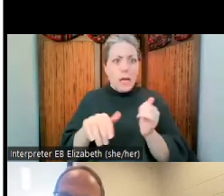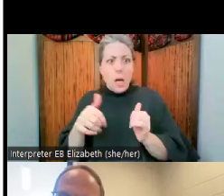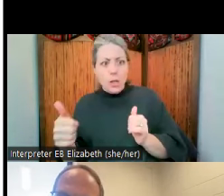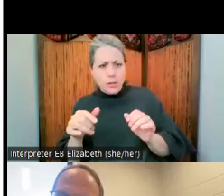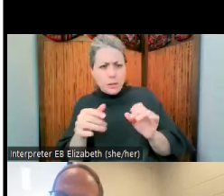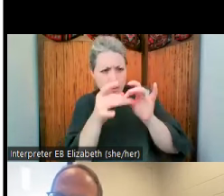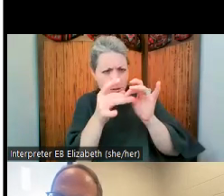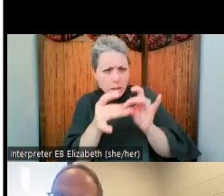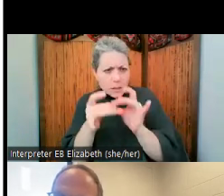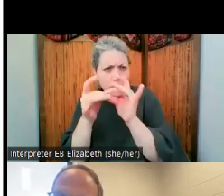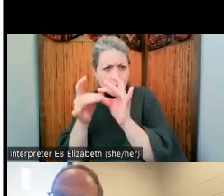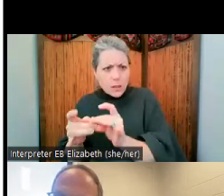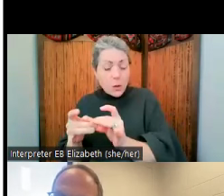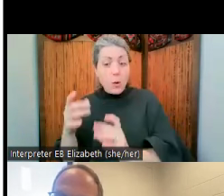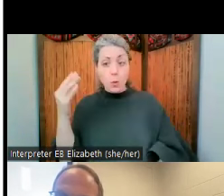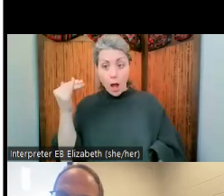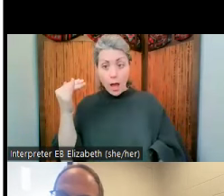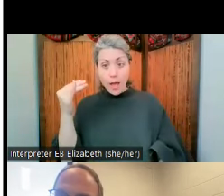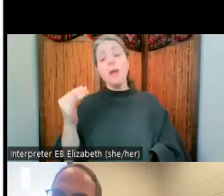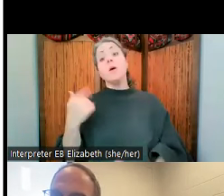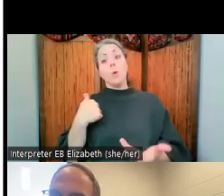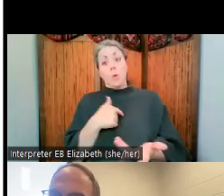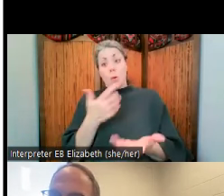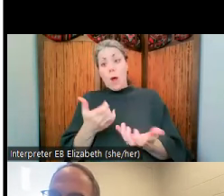because ultimately, if we want to improve